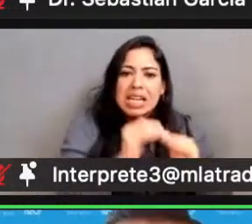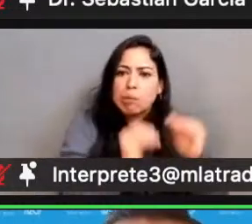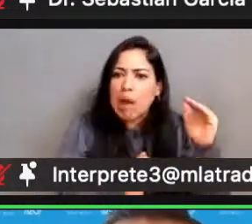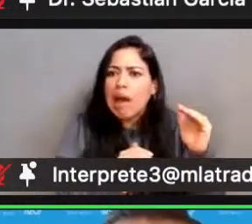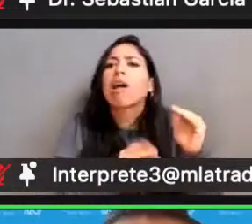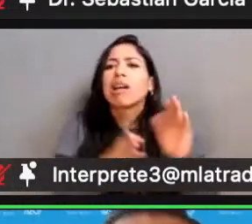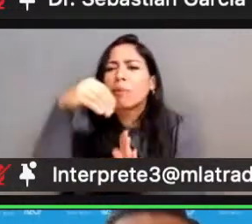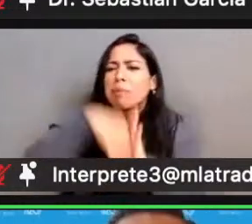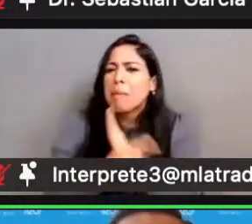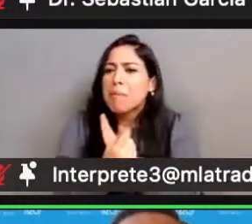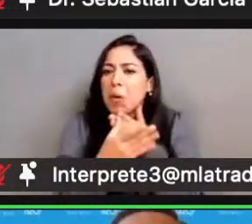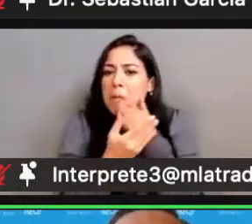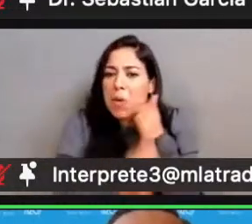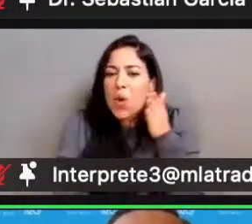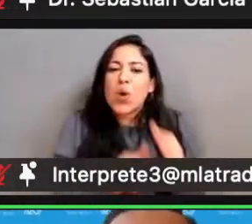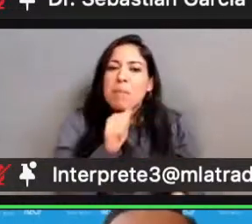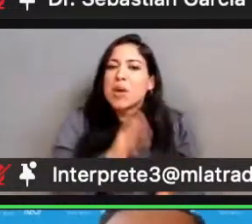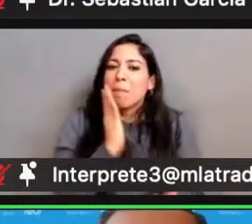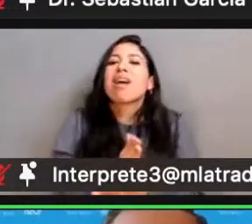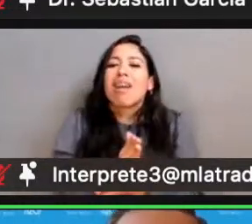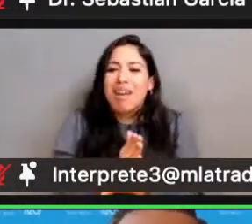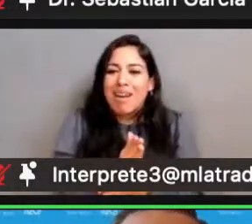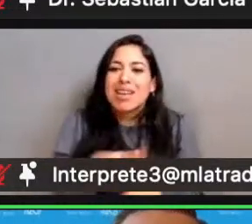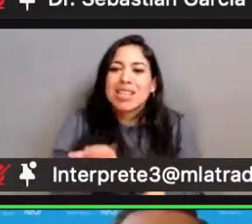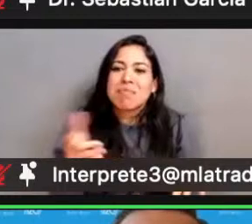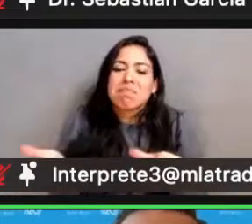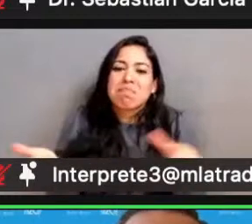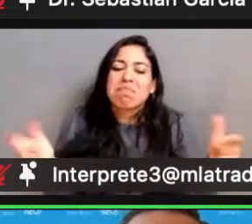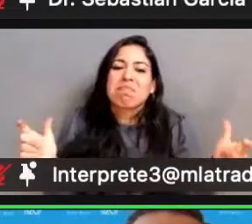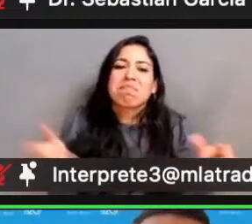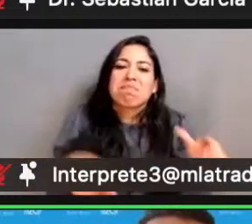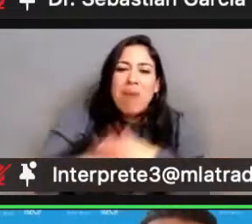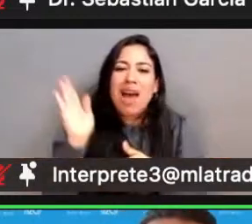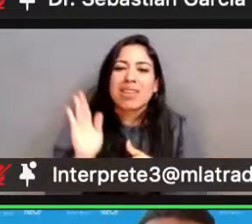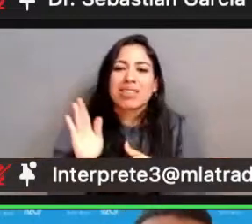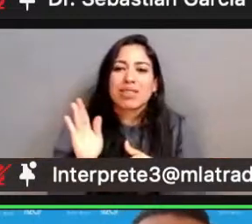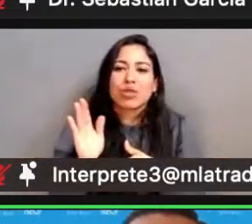with the social disadvantage concentrate